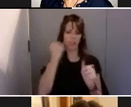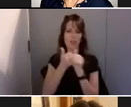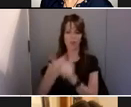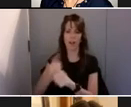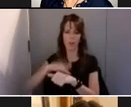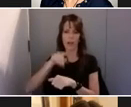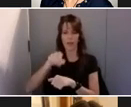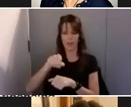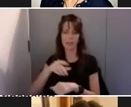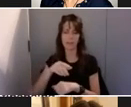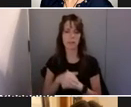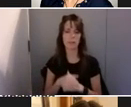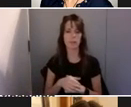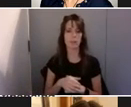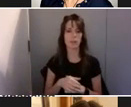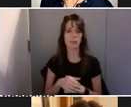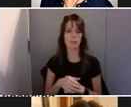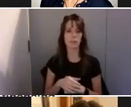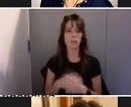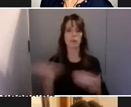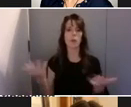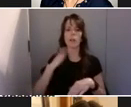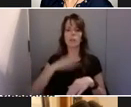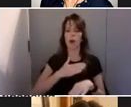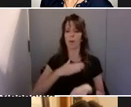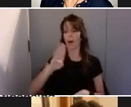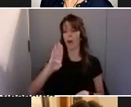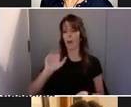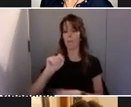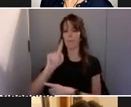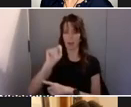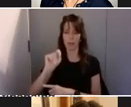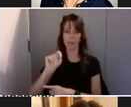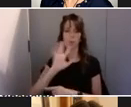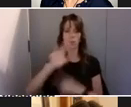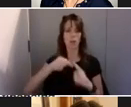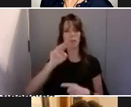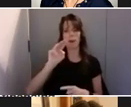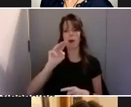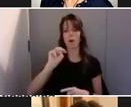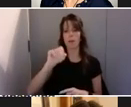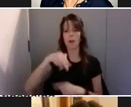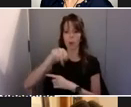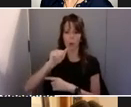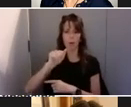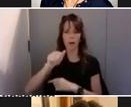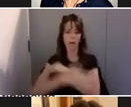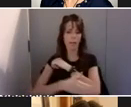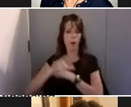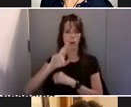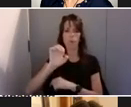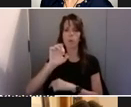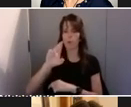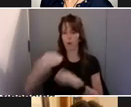guide. What's on my ballot? So we talked about that at the Maricopa County Recorder's Office that you can go to that